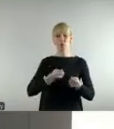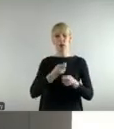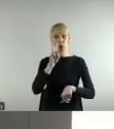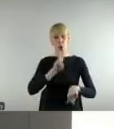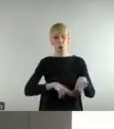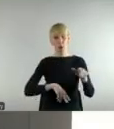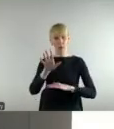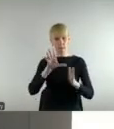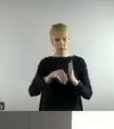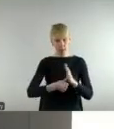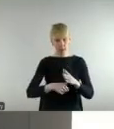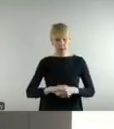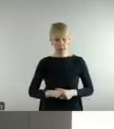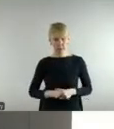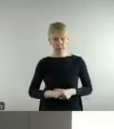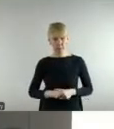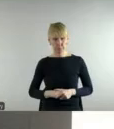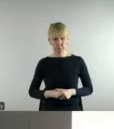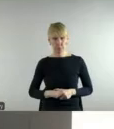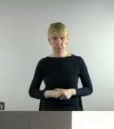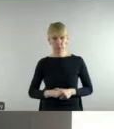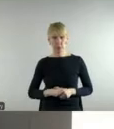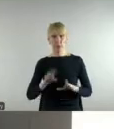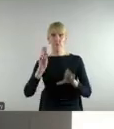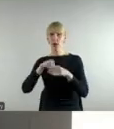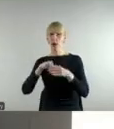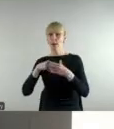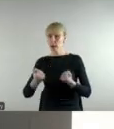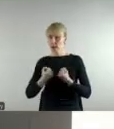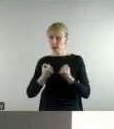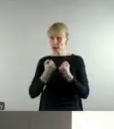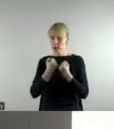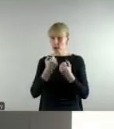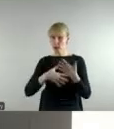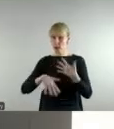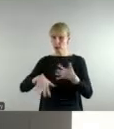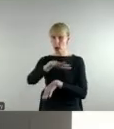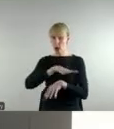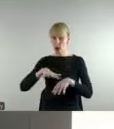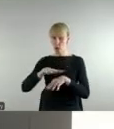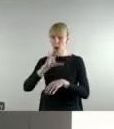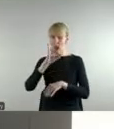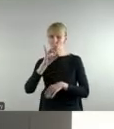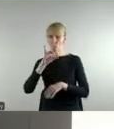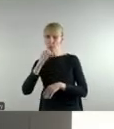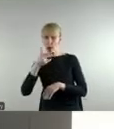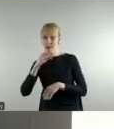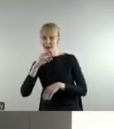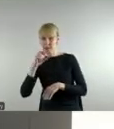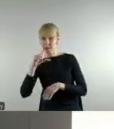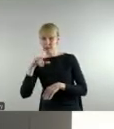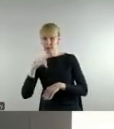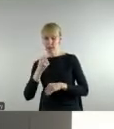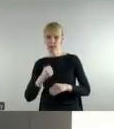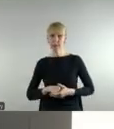or the municipal command center have the access to the knowledge of these resources and materials. Part of